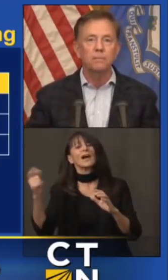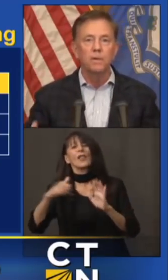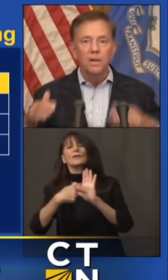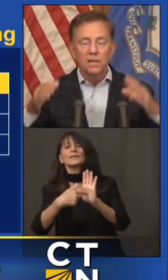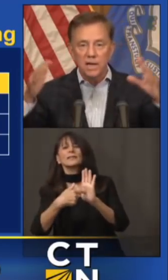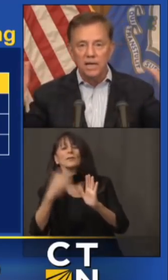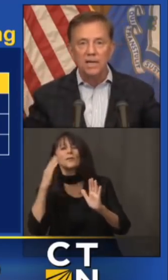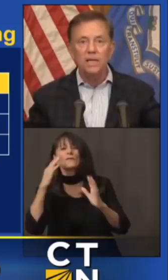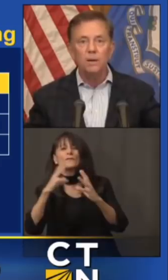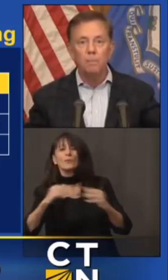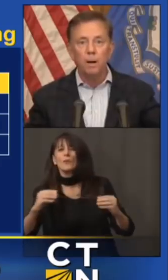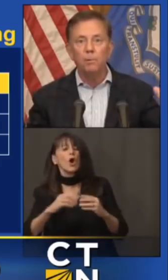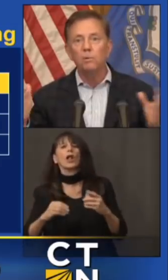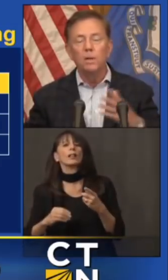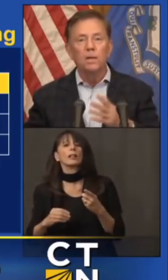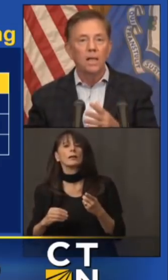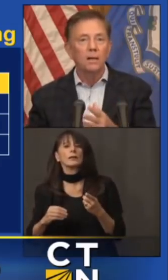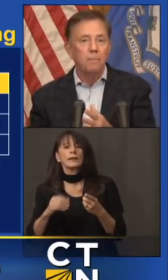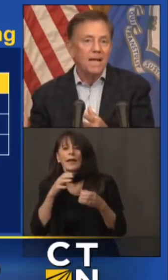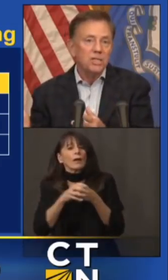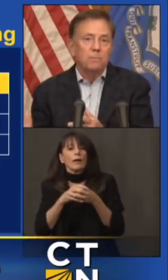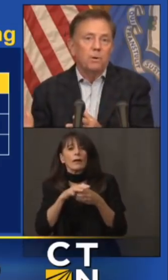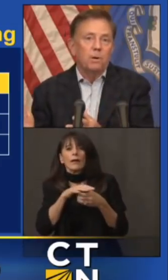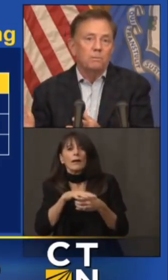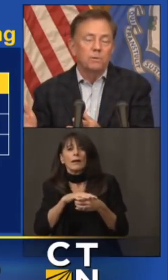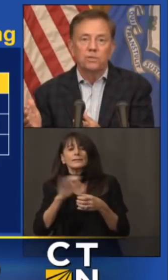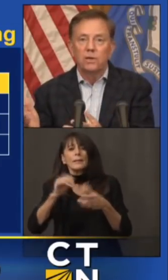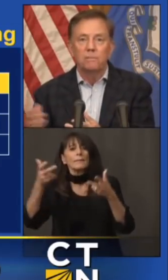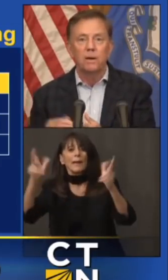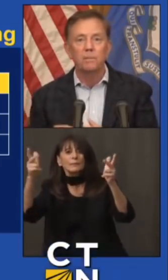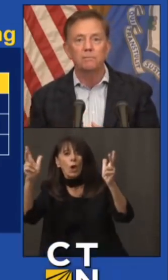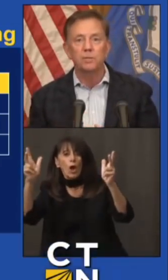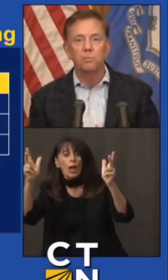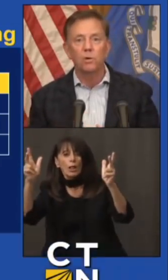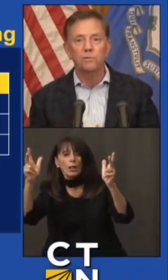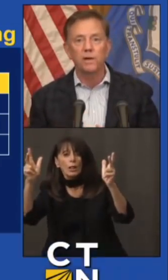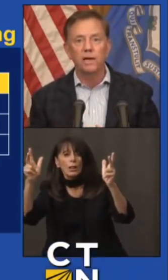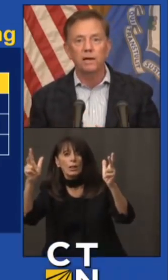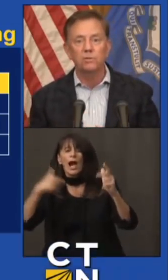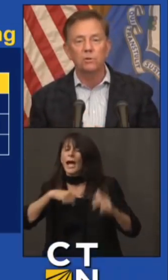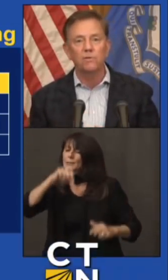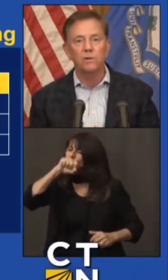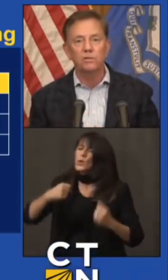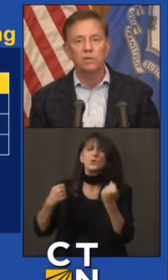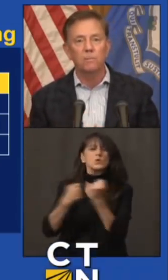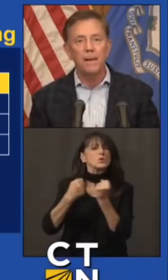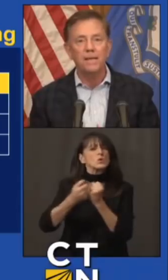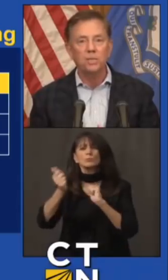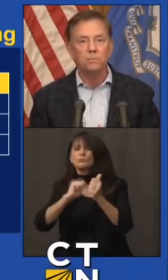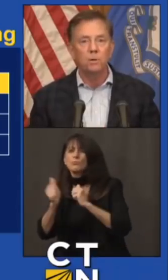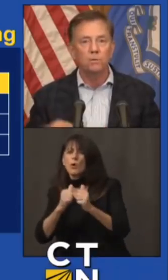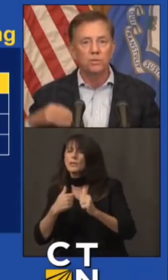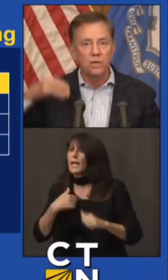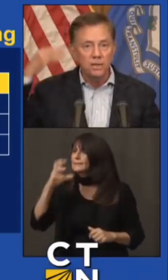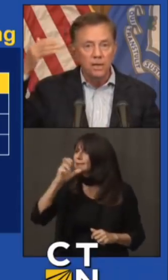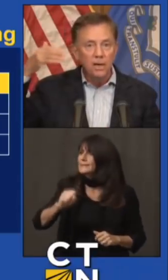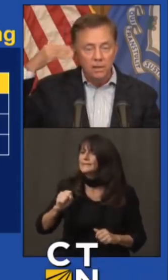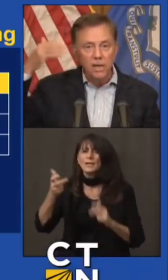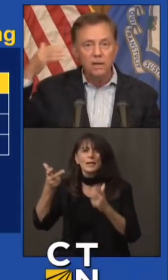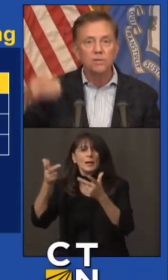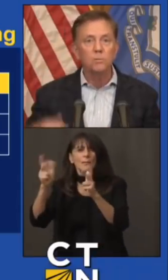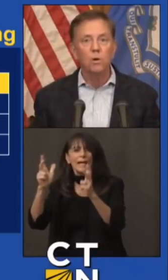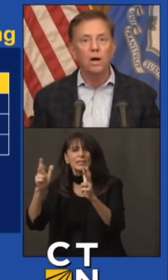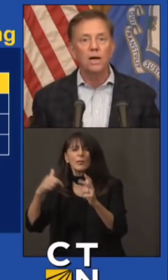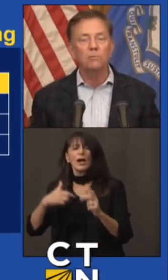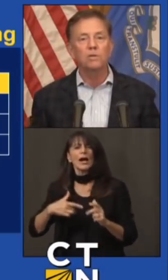been not in a bubble. Like basketball, which I'm a sports fan. I was sort of interested in the basketball, which I